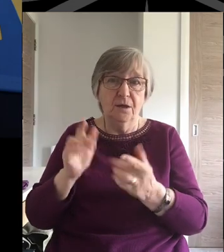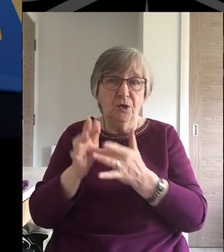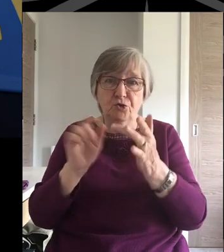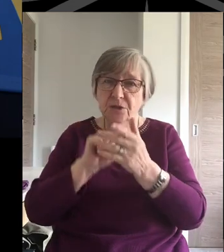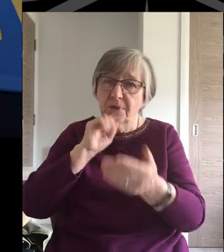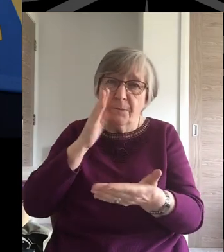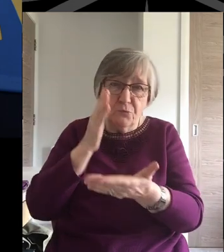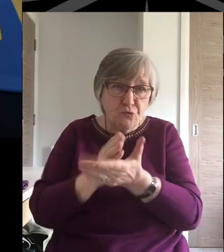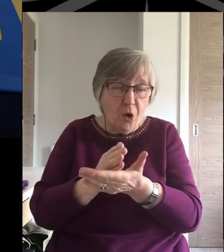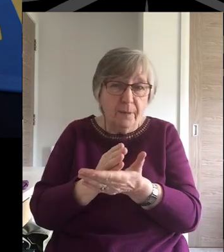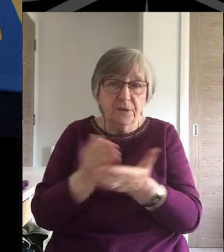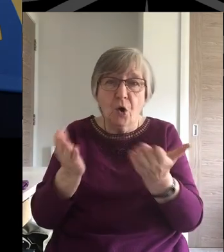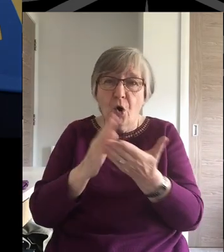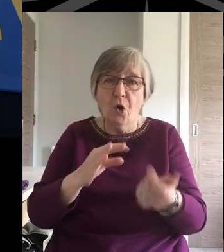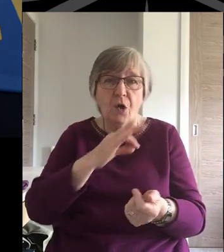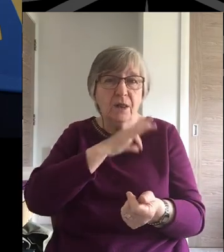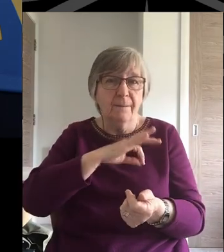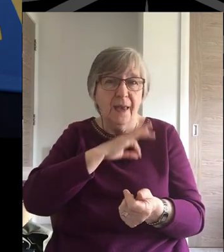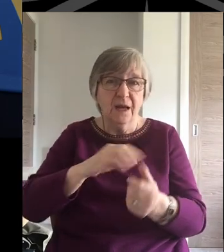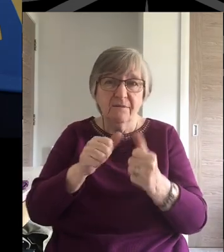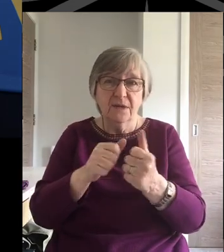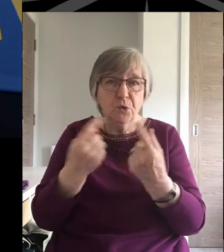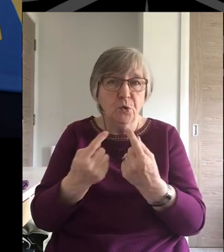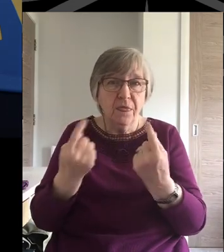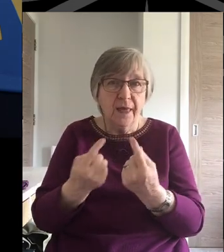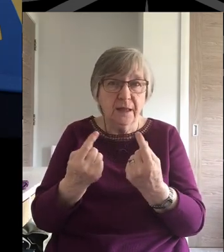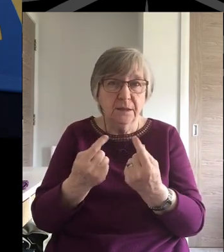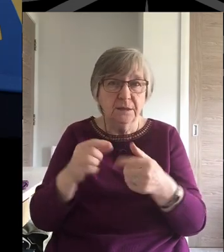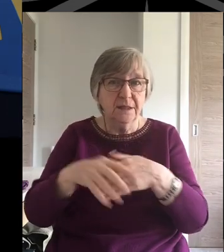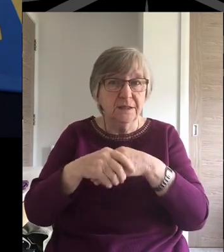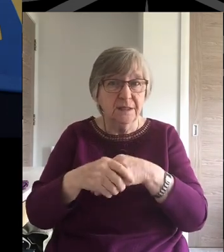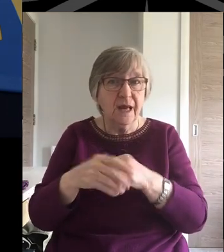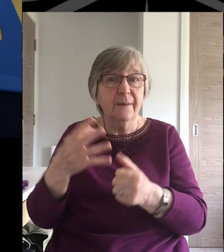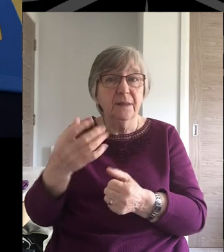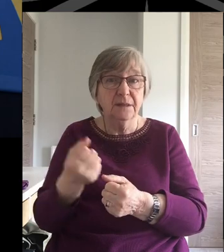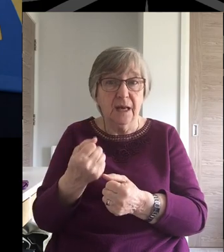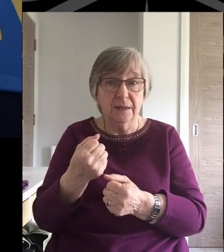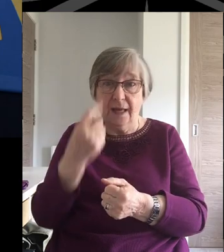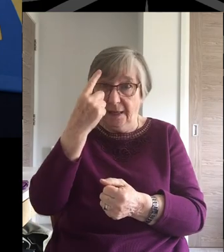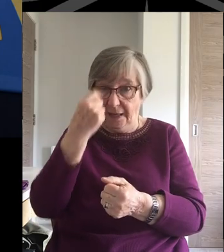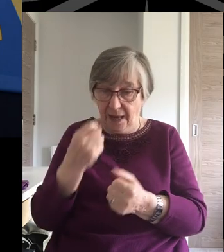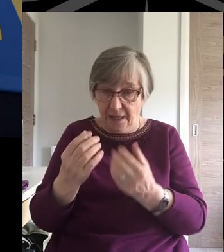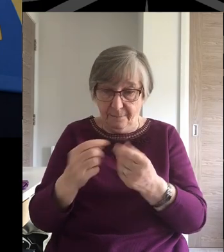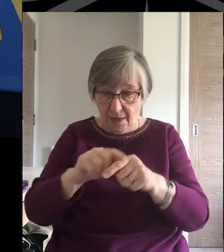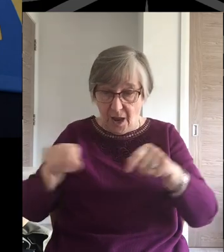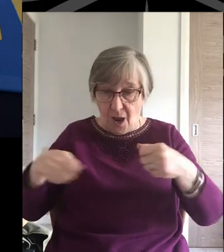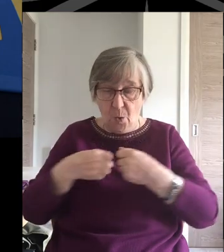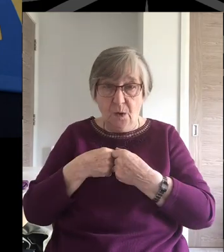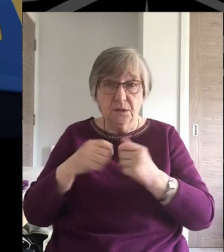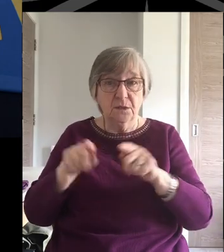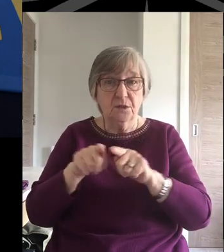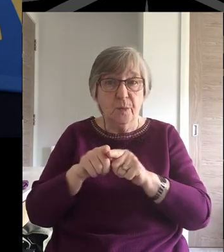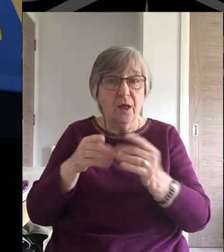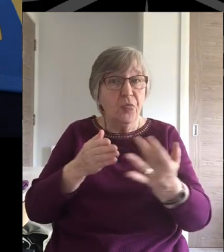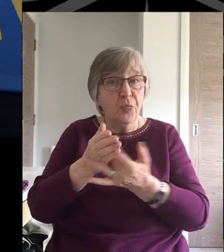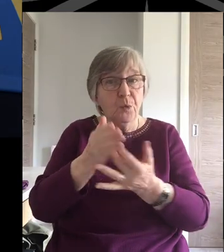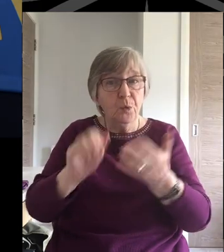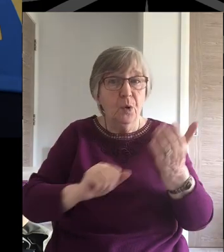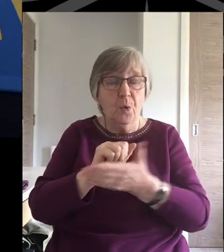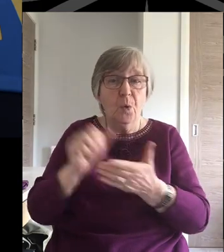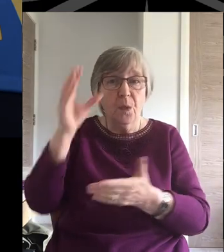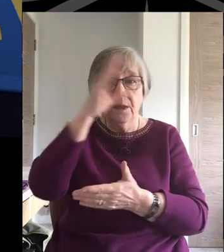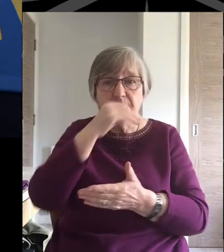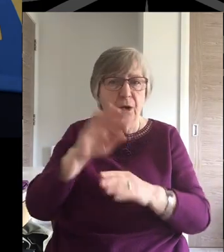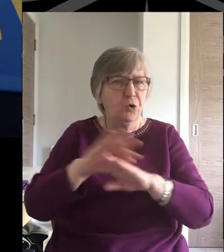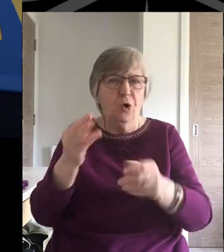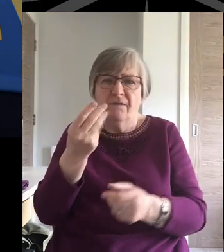that all the benefits that his first disciples had through being with him could be ours as well through the Spirit. And not just for a